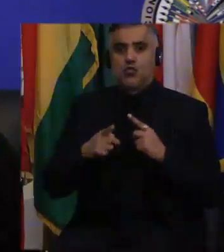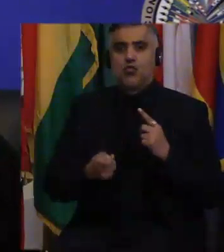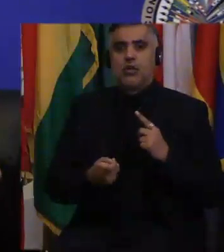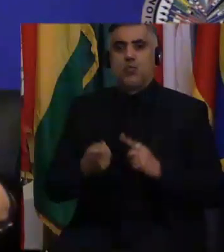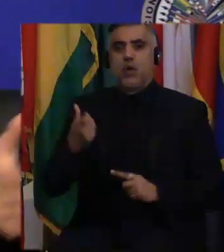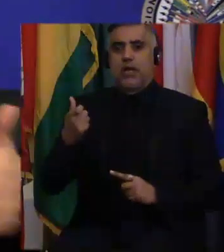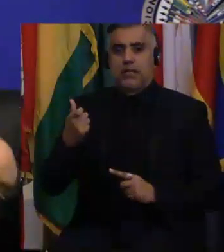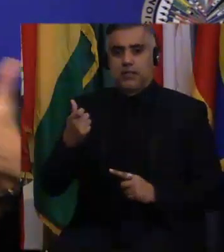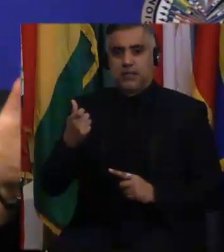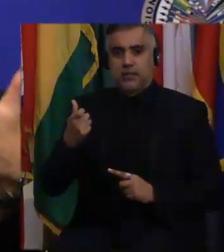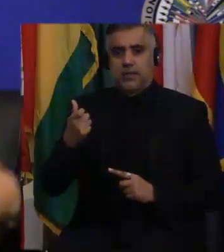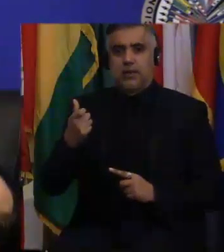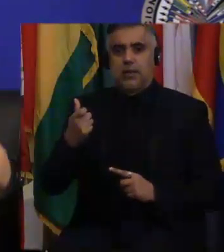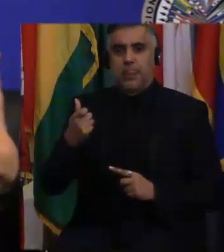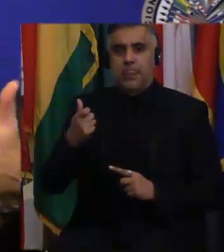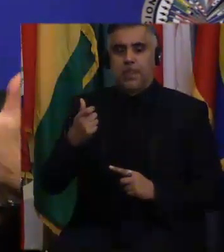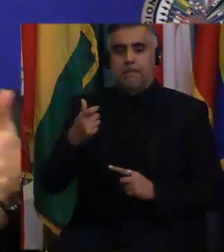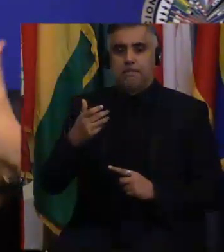erase